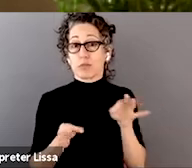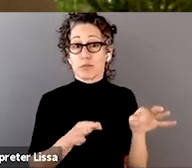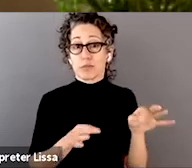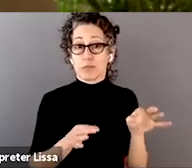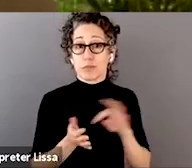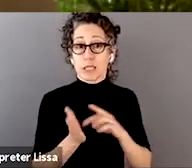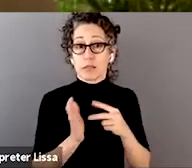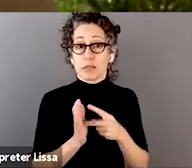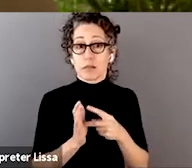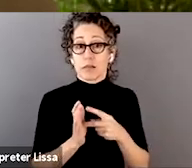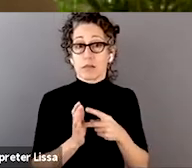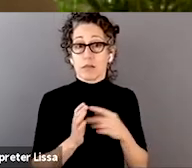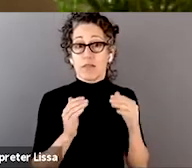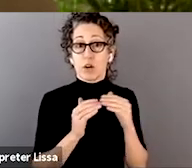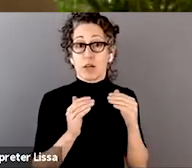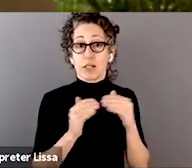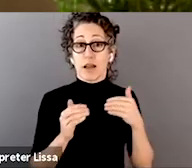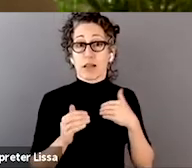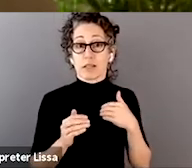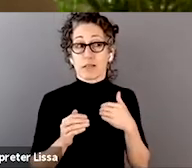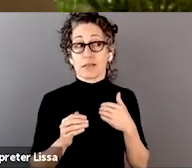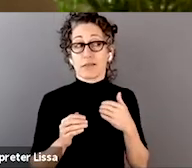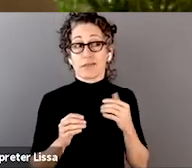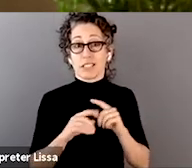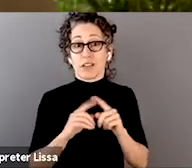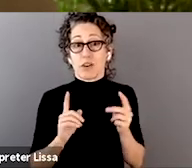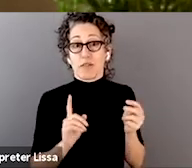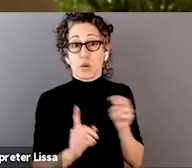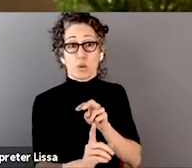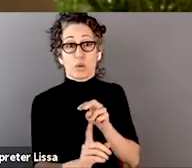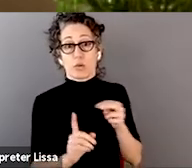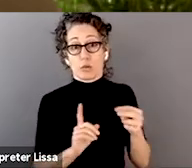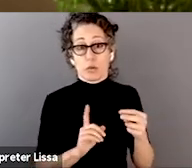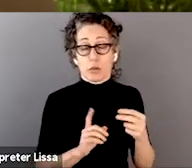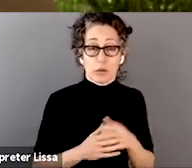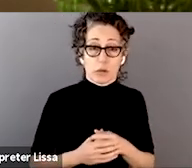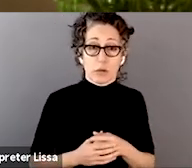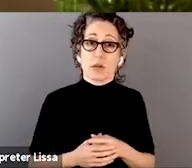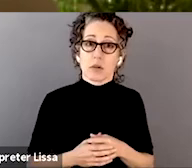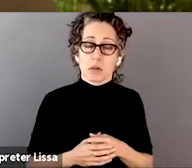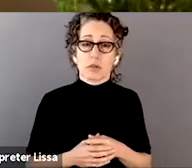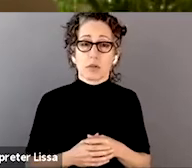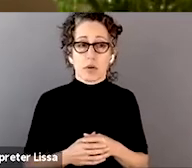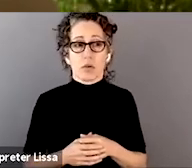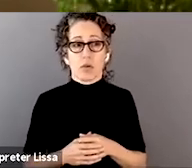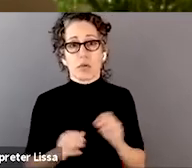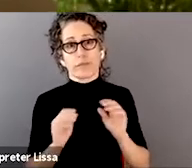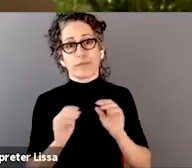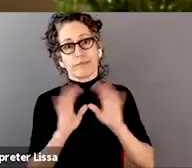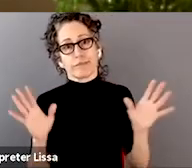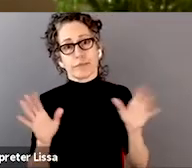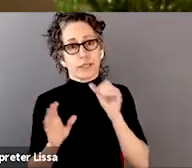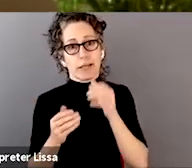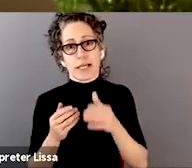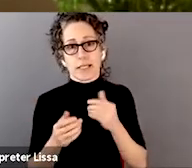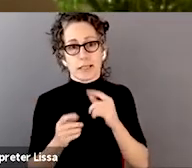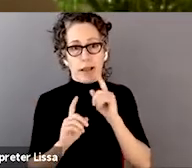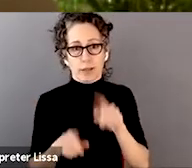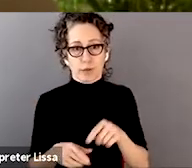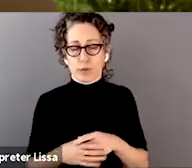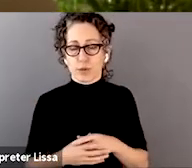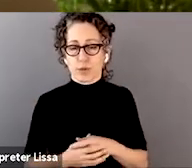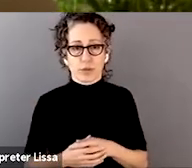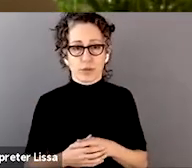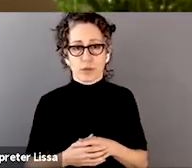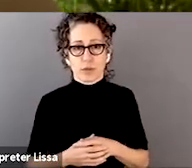could be, right? So I think clearly one of the, again, there is no like easy answer, or I'm not going to be able to give